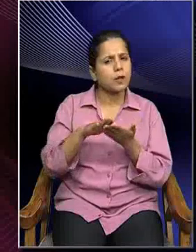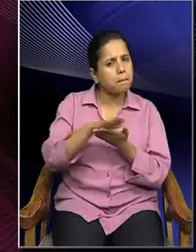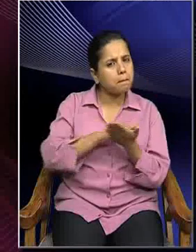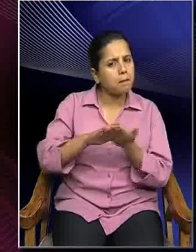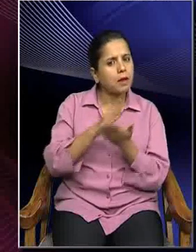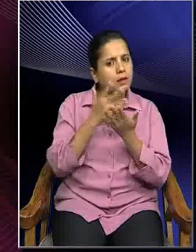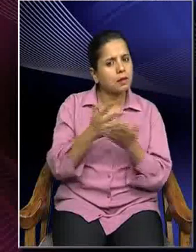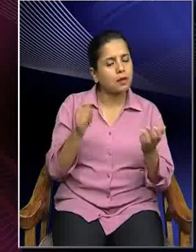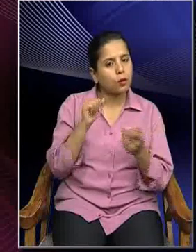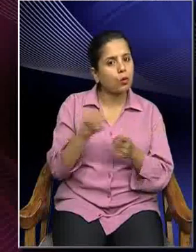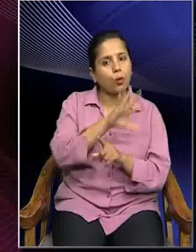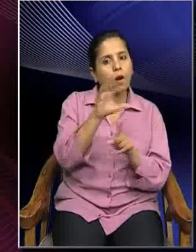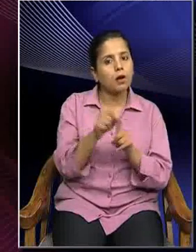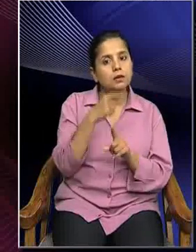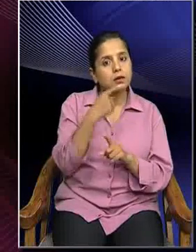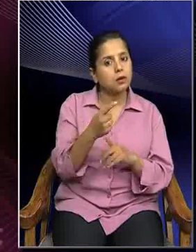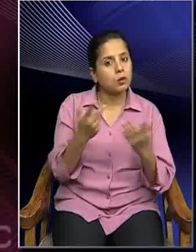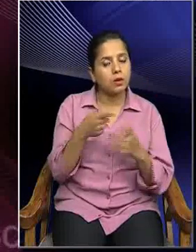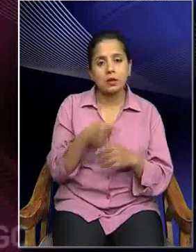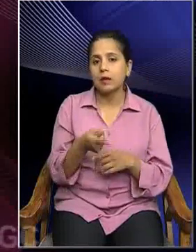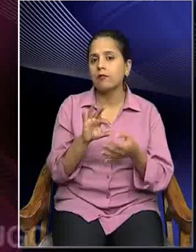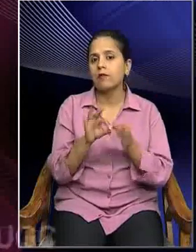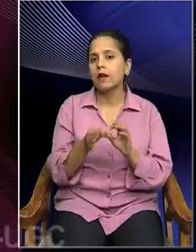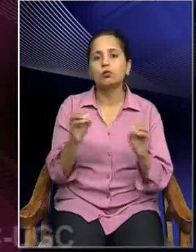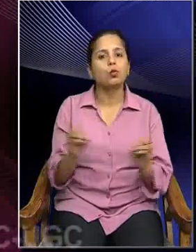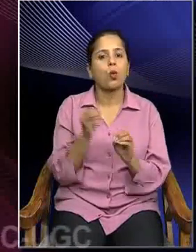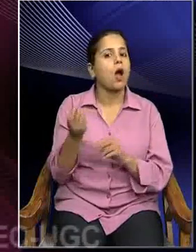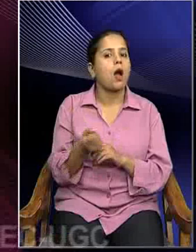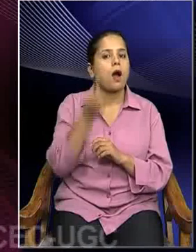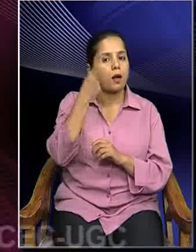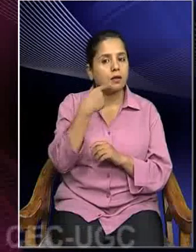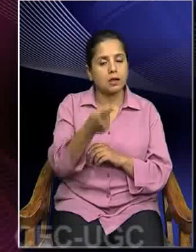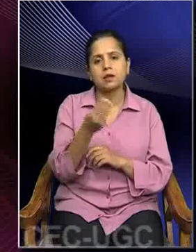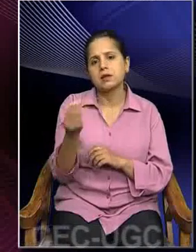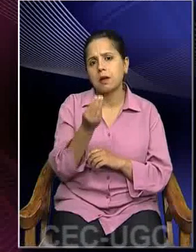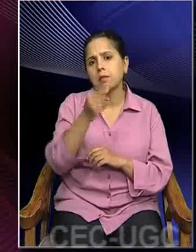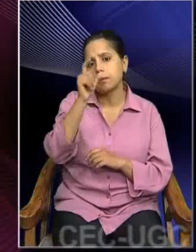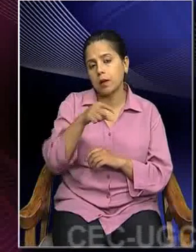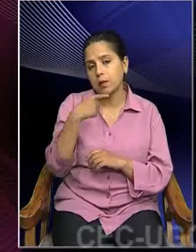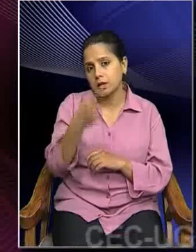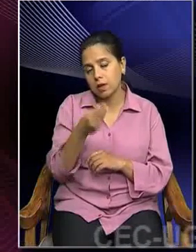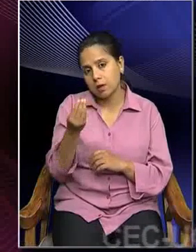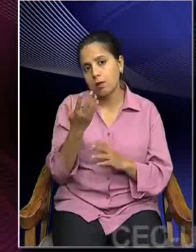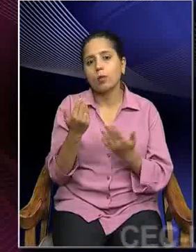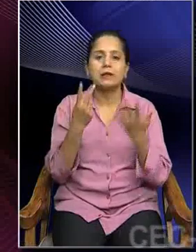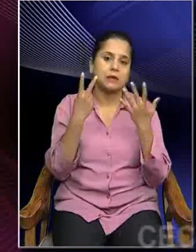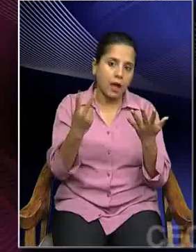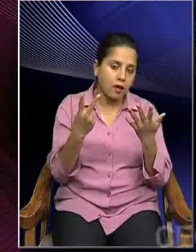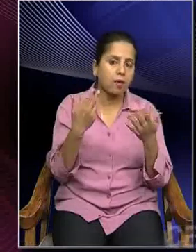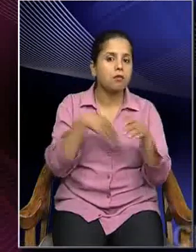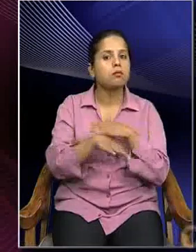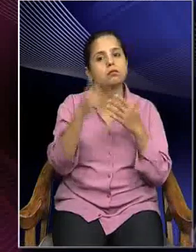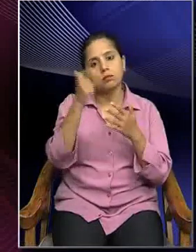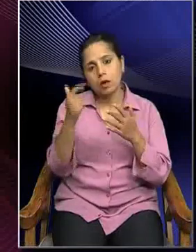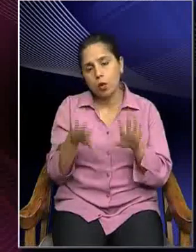elements of culture are, there is no fixed understanding. Some say there could be 7 elements, some say 9,